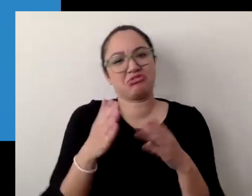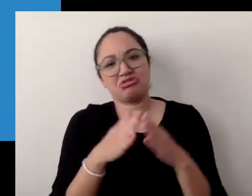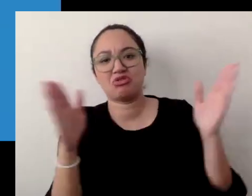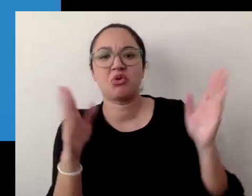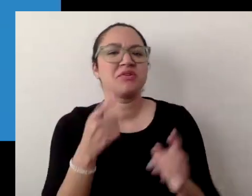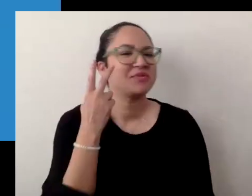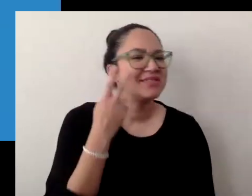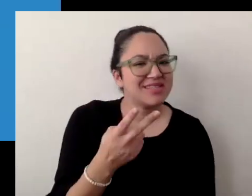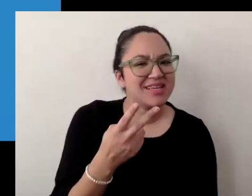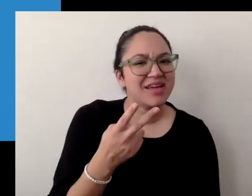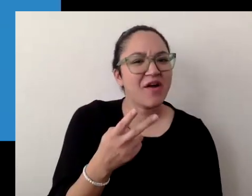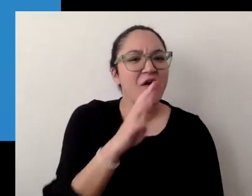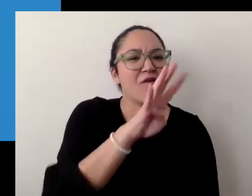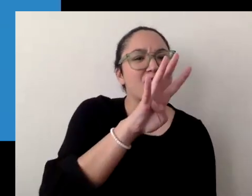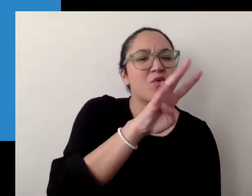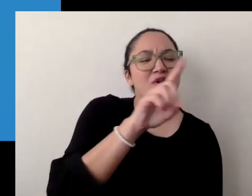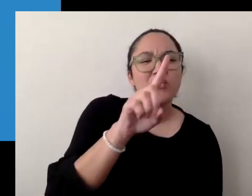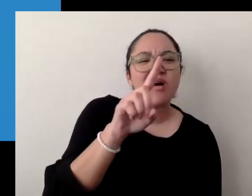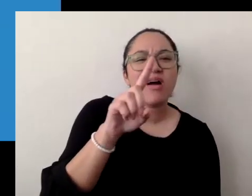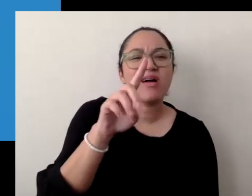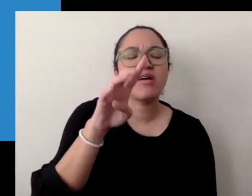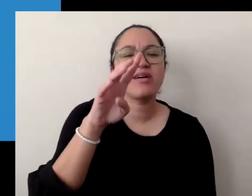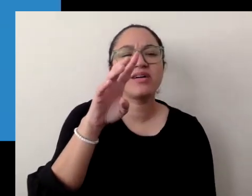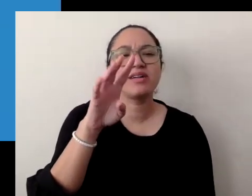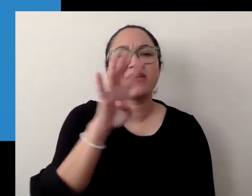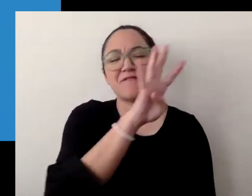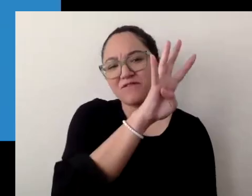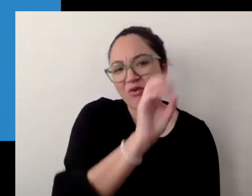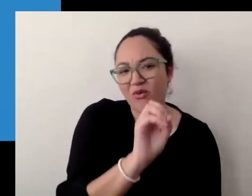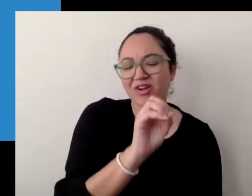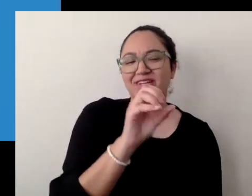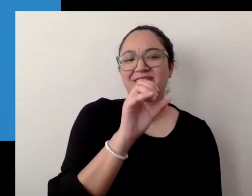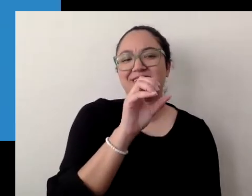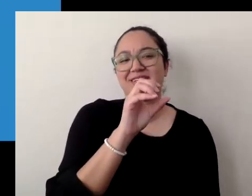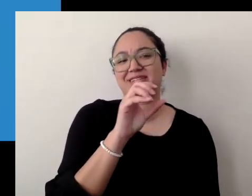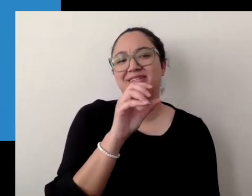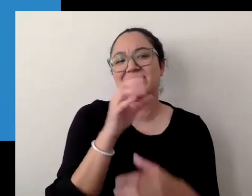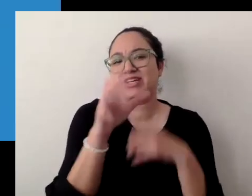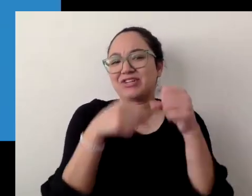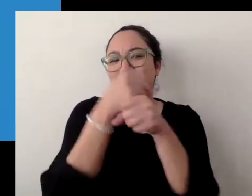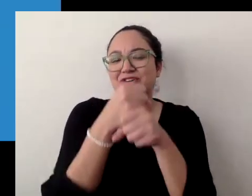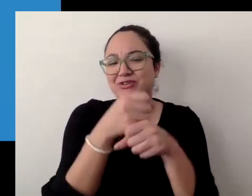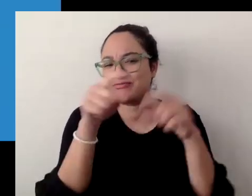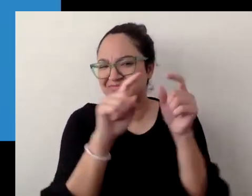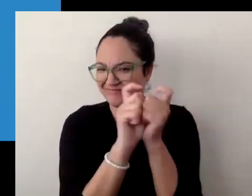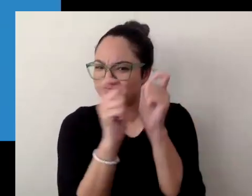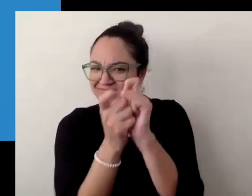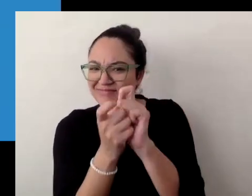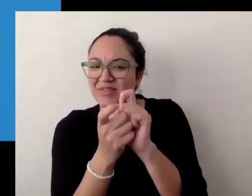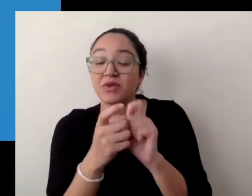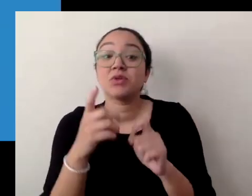at the between the 40 and 41 year brackets. So